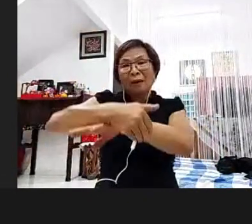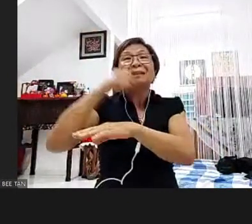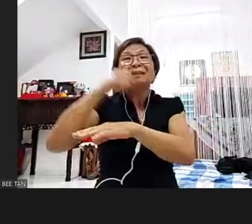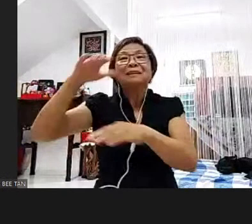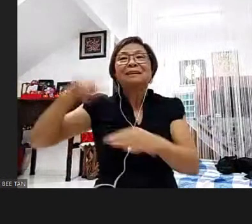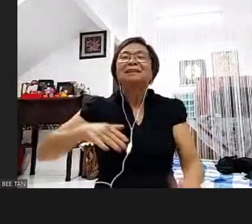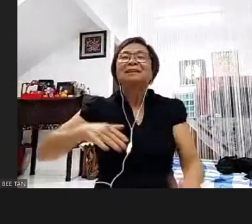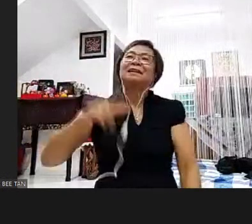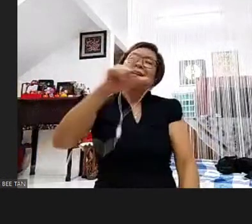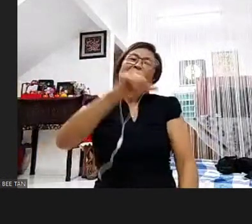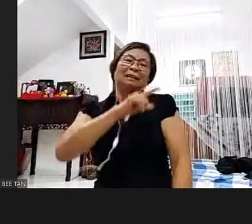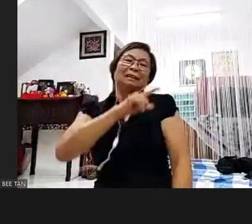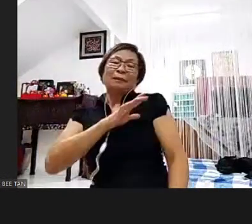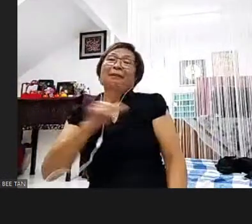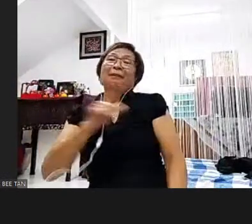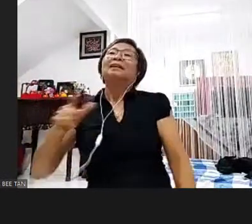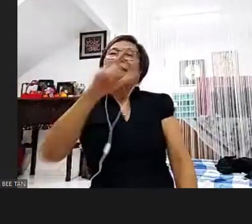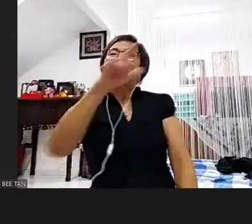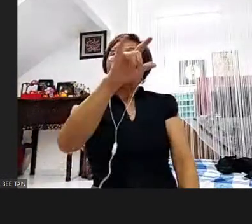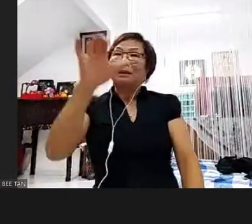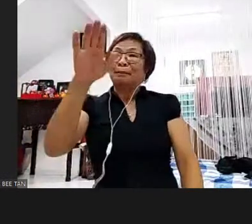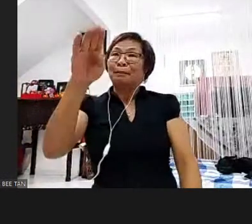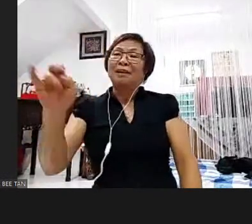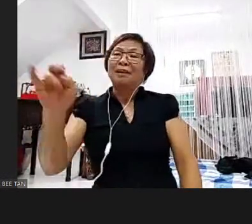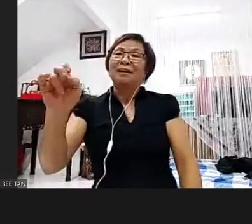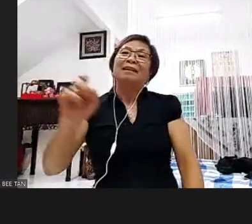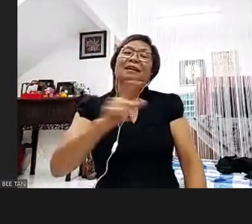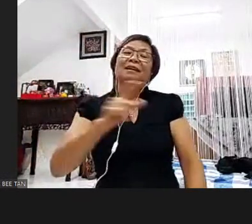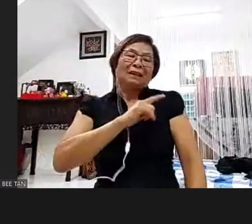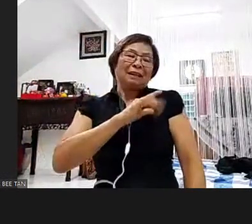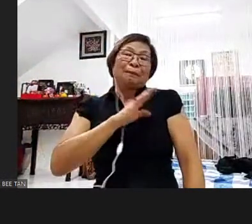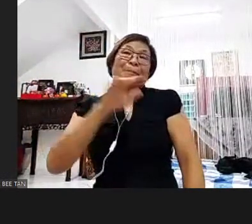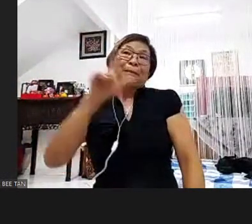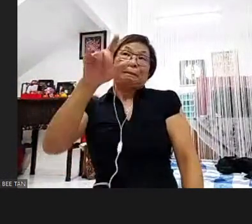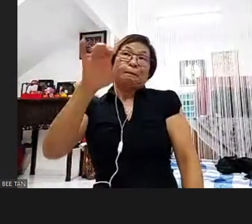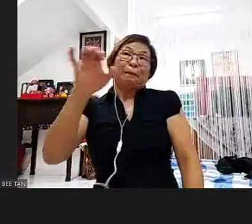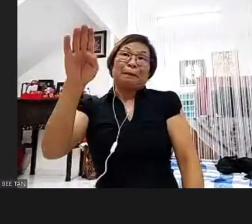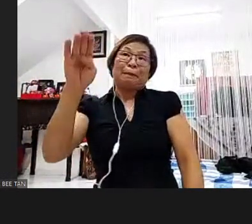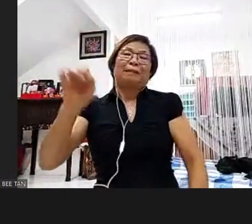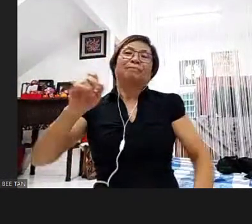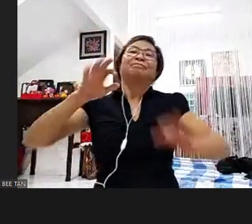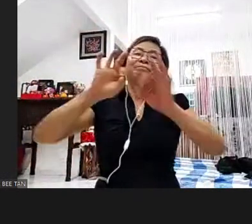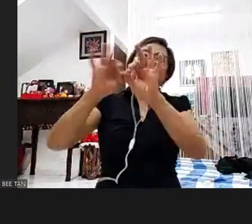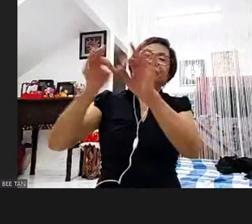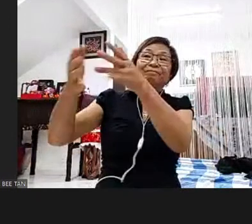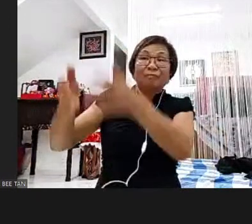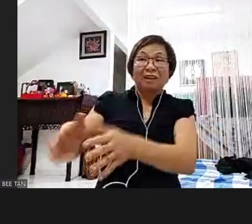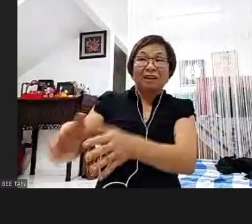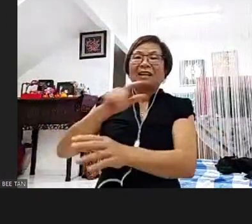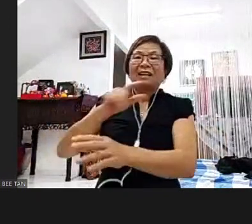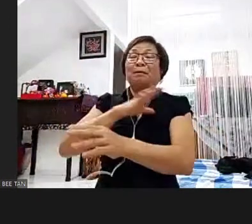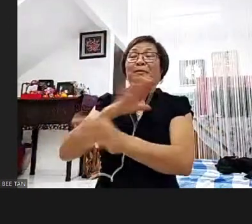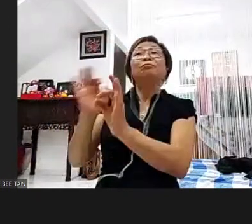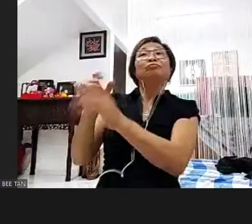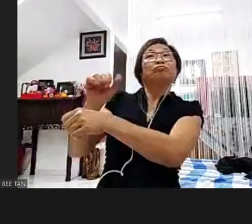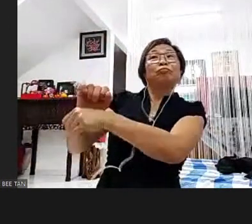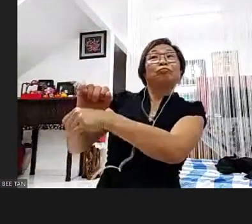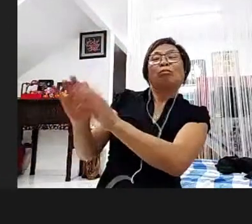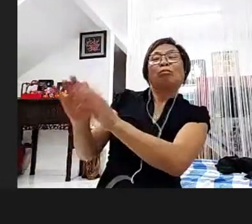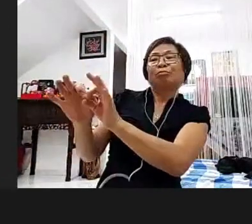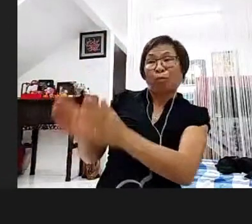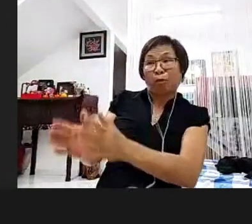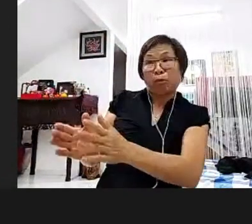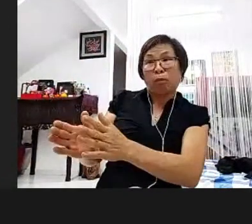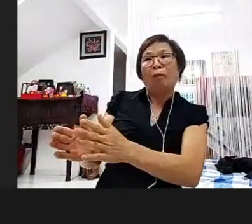Sister Tan Lee Bee. Yeah, Sister Tan Lee Bee, she's actually a sign language interpreter, a